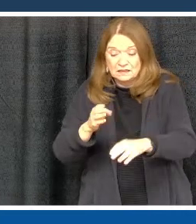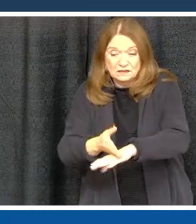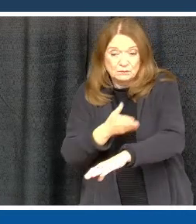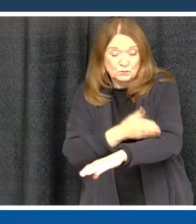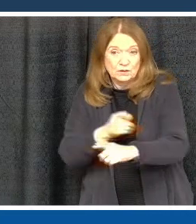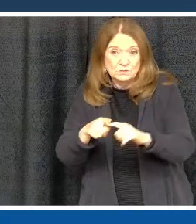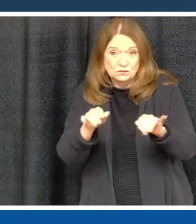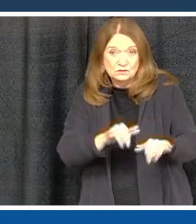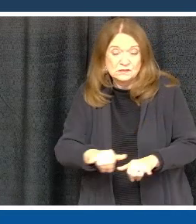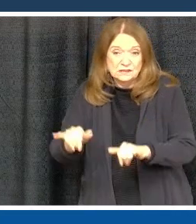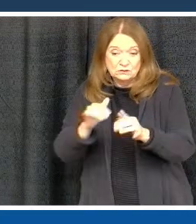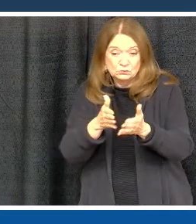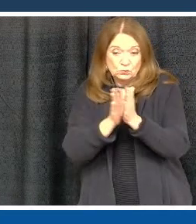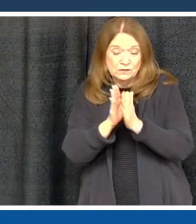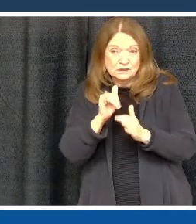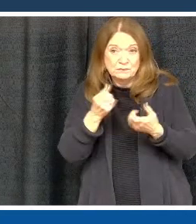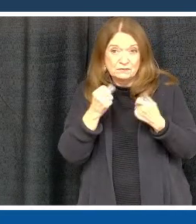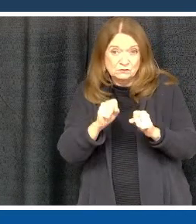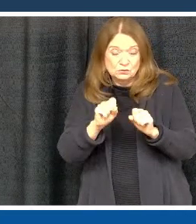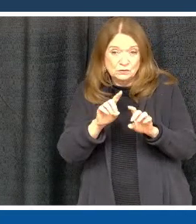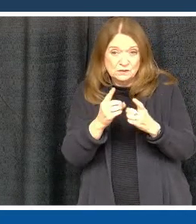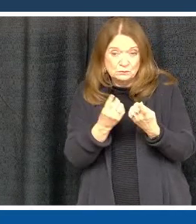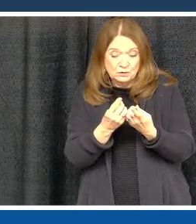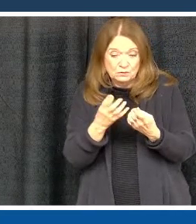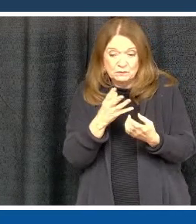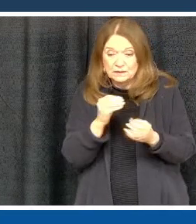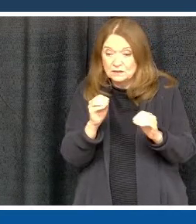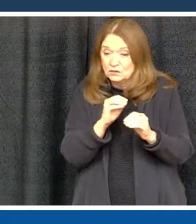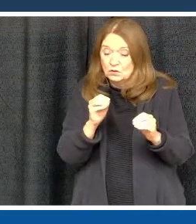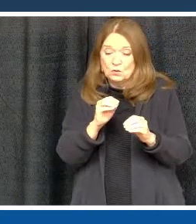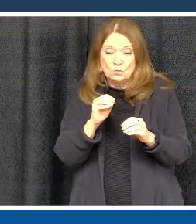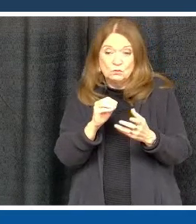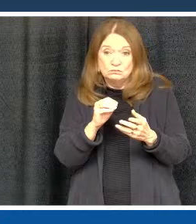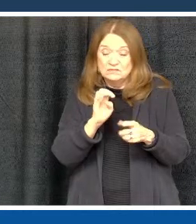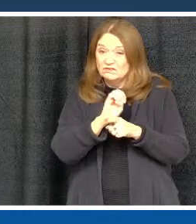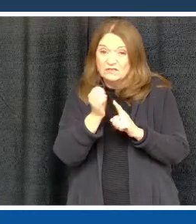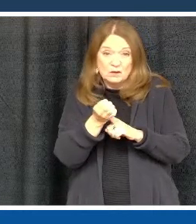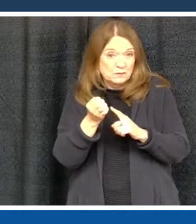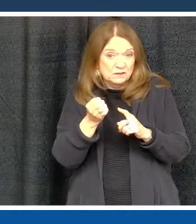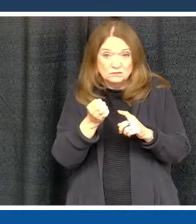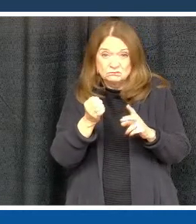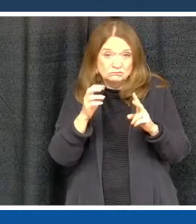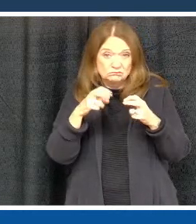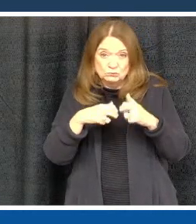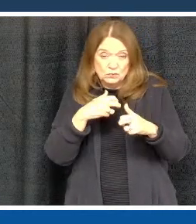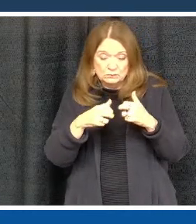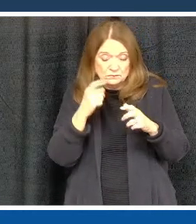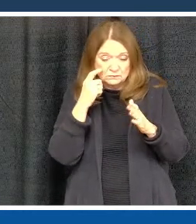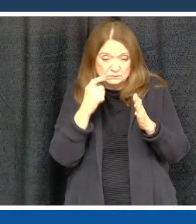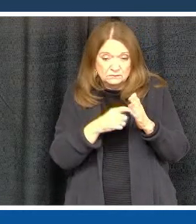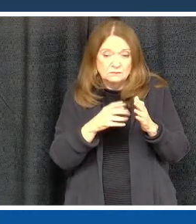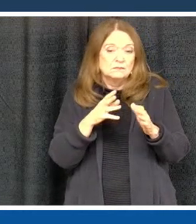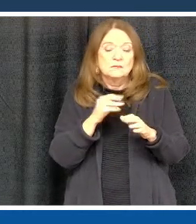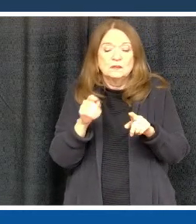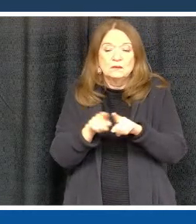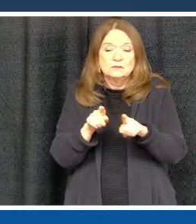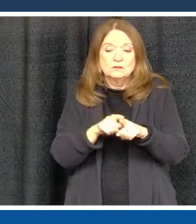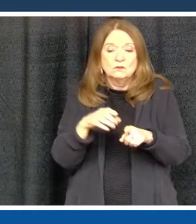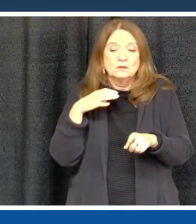standards requested by the street department. No adverse environmental issues were identified. The planning commission also recommended disapproval.